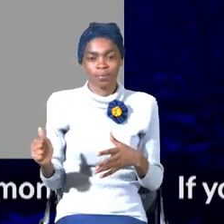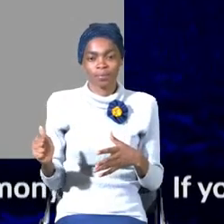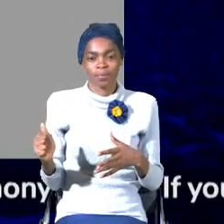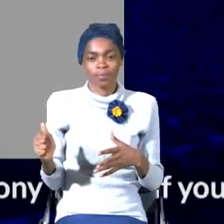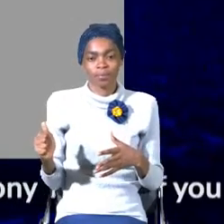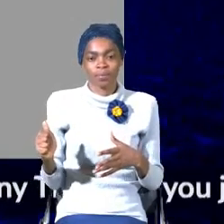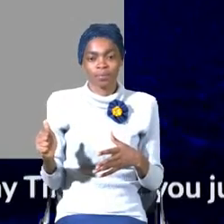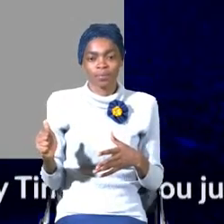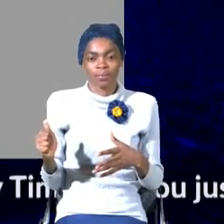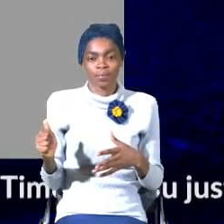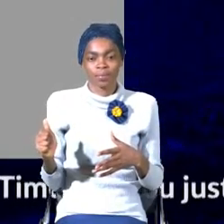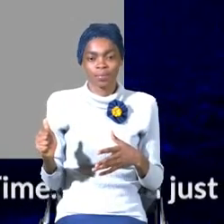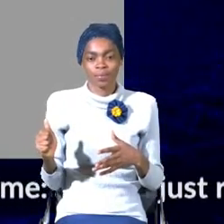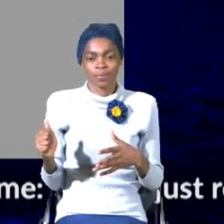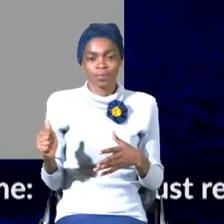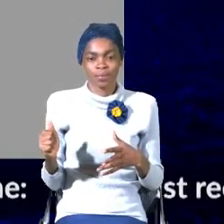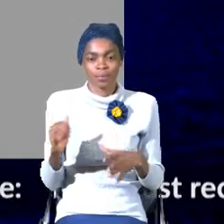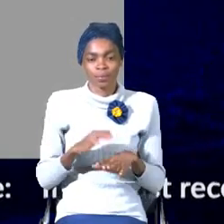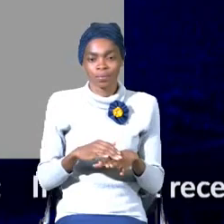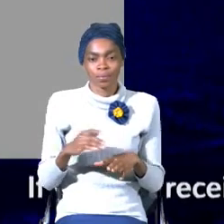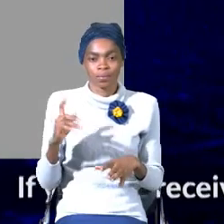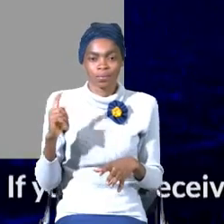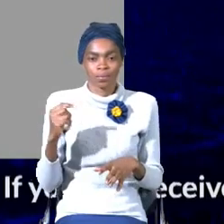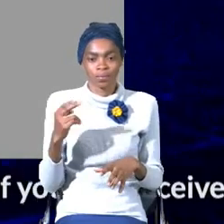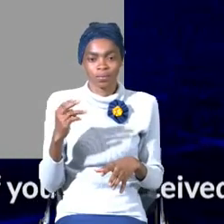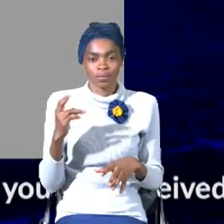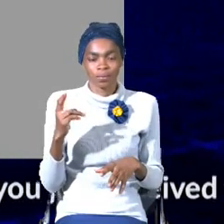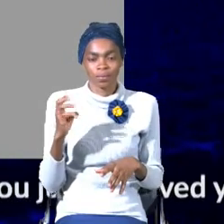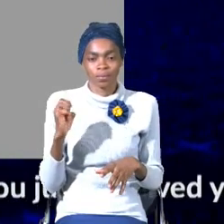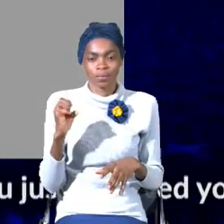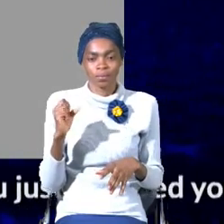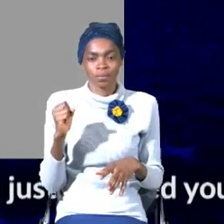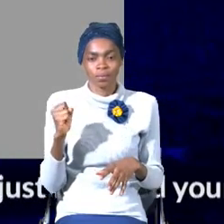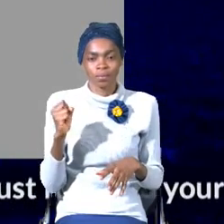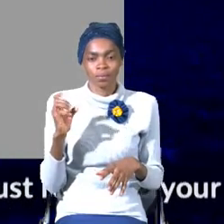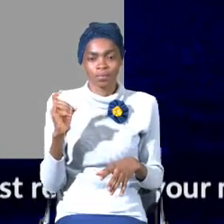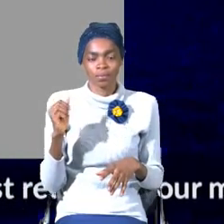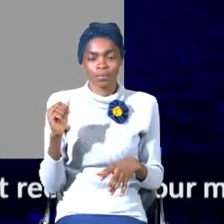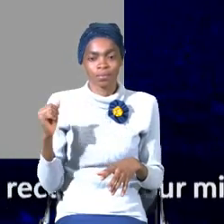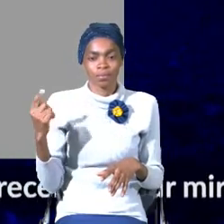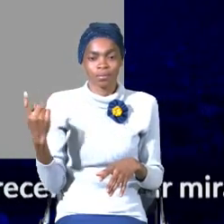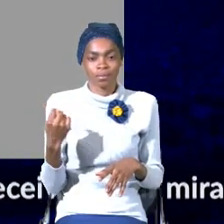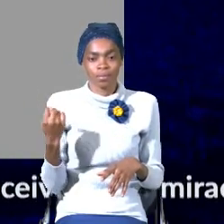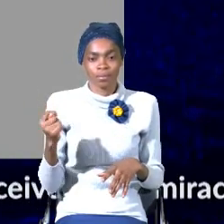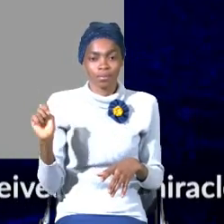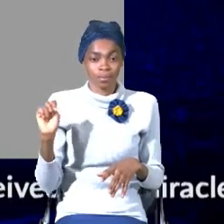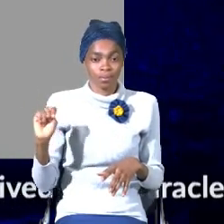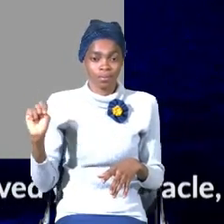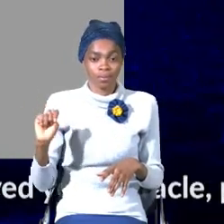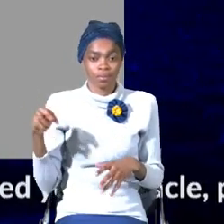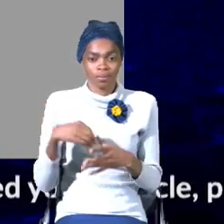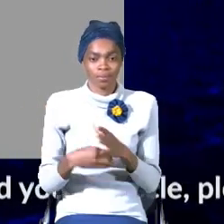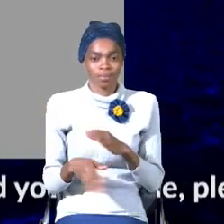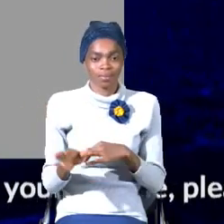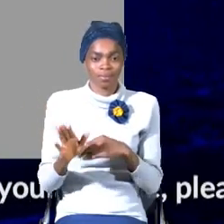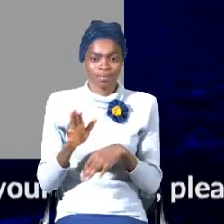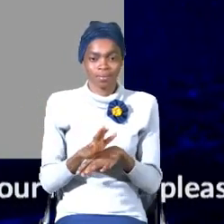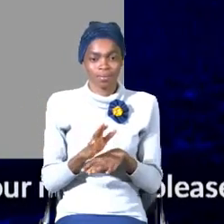On Tuesday in the evening, I wasn't feeling